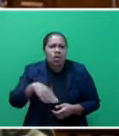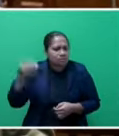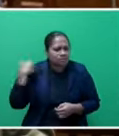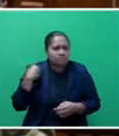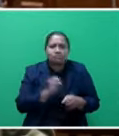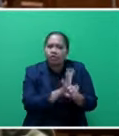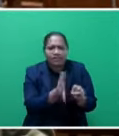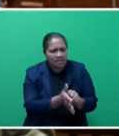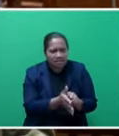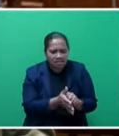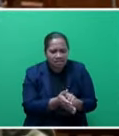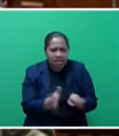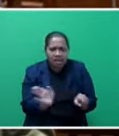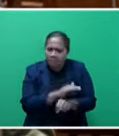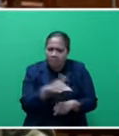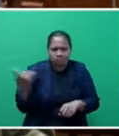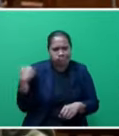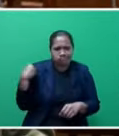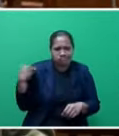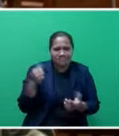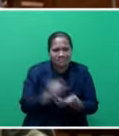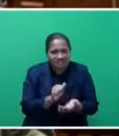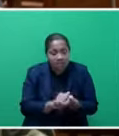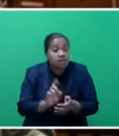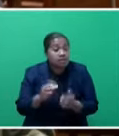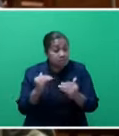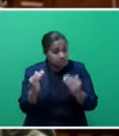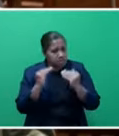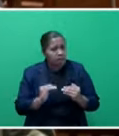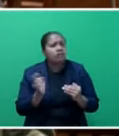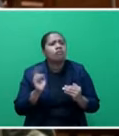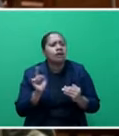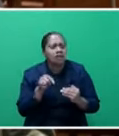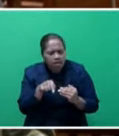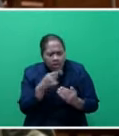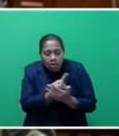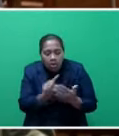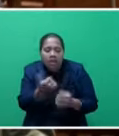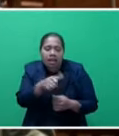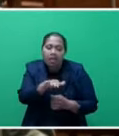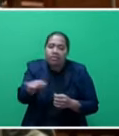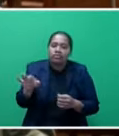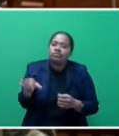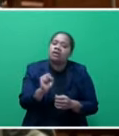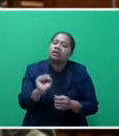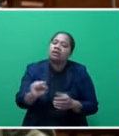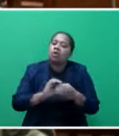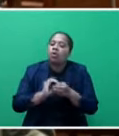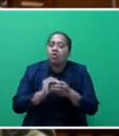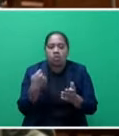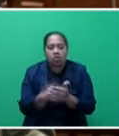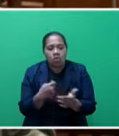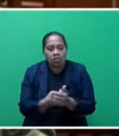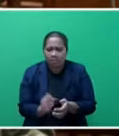COVID-19. And the next point is that this is only allowing them to take their own money. That's their